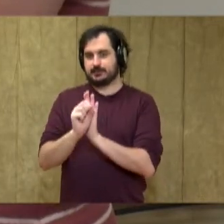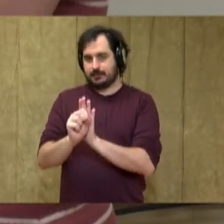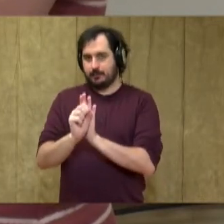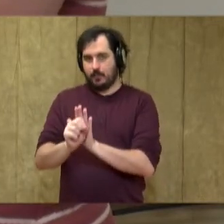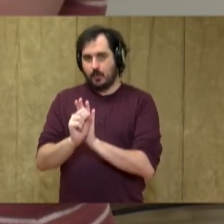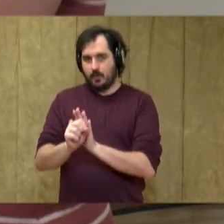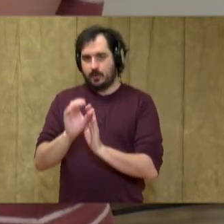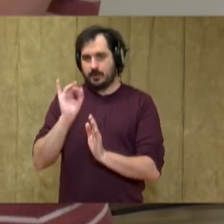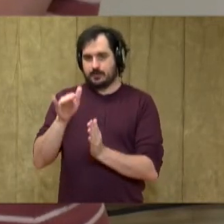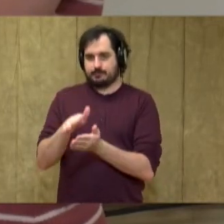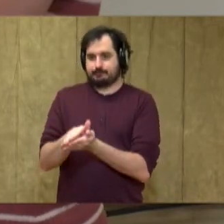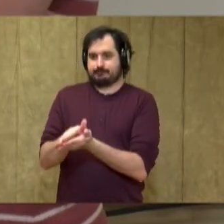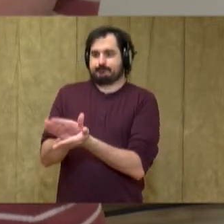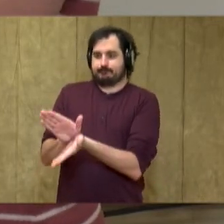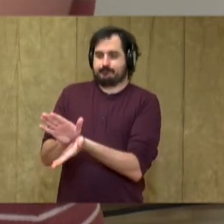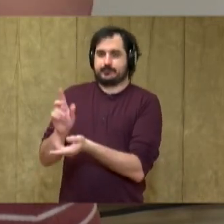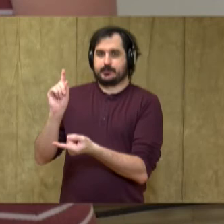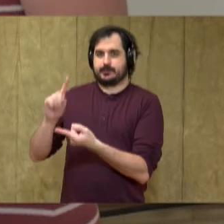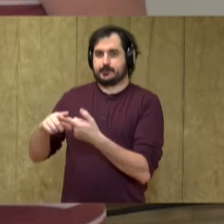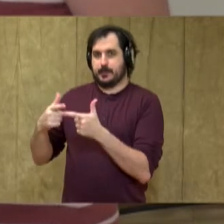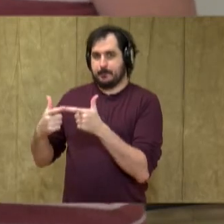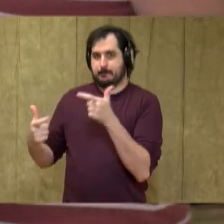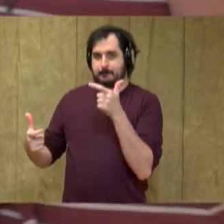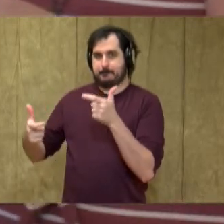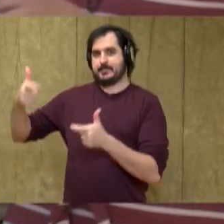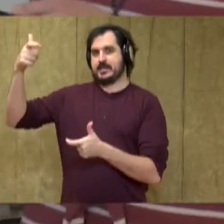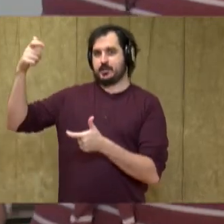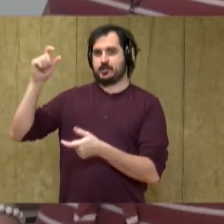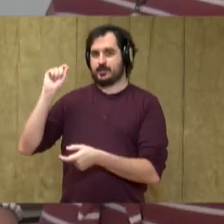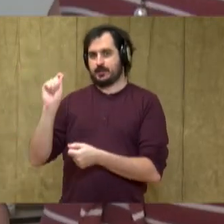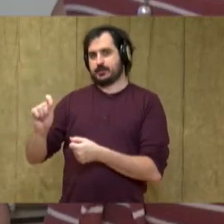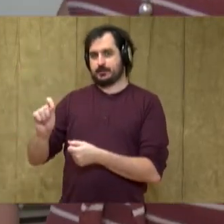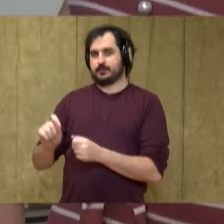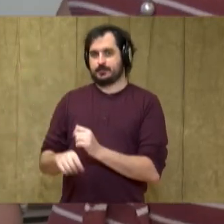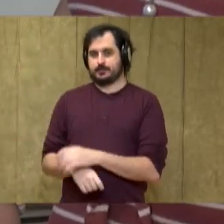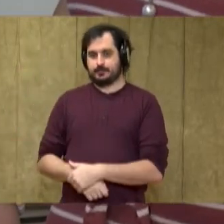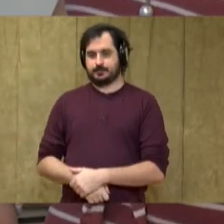that bigger decimal, 87 hundredths.